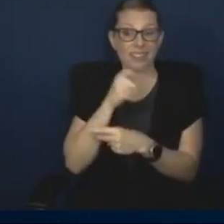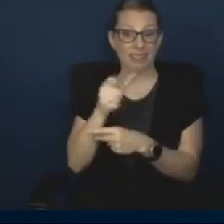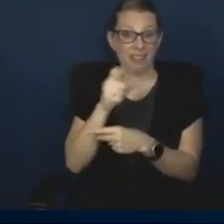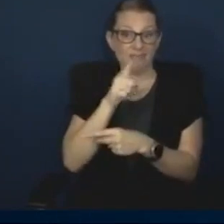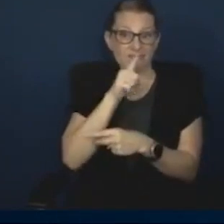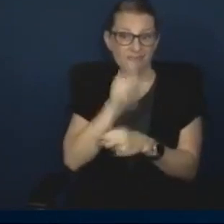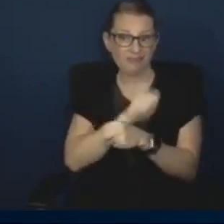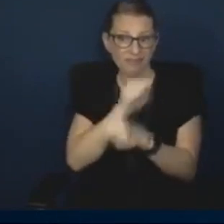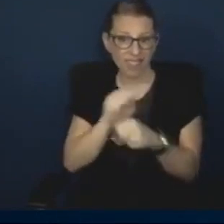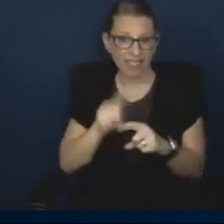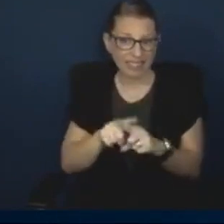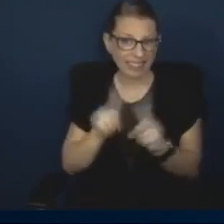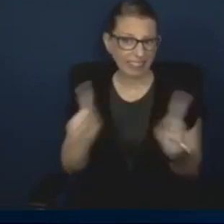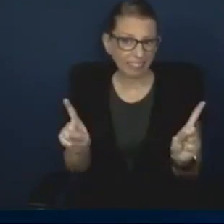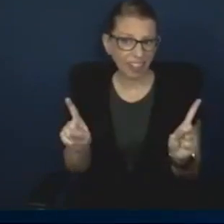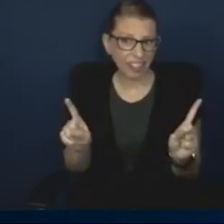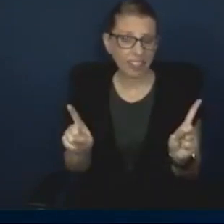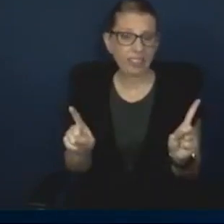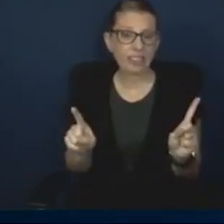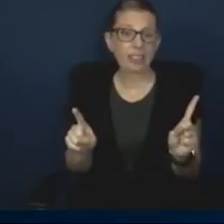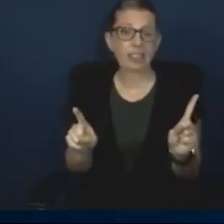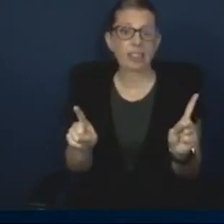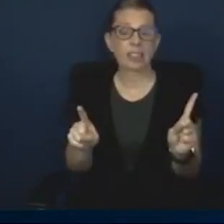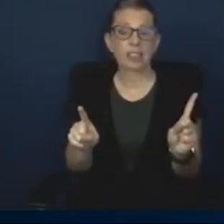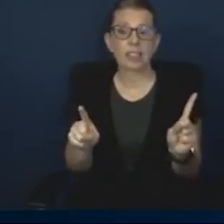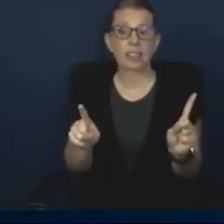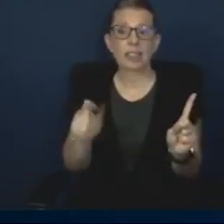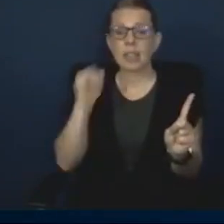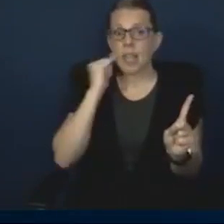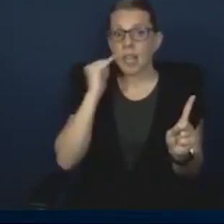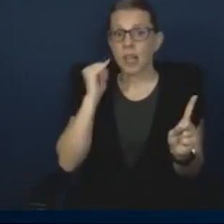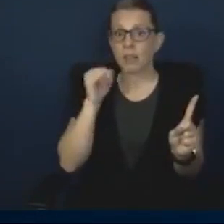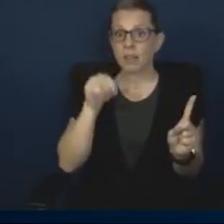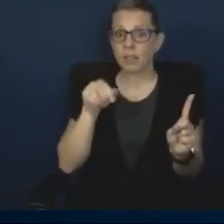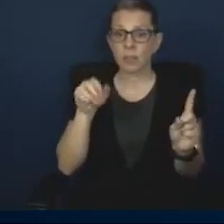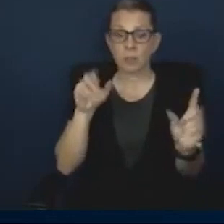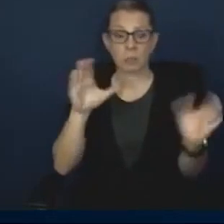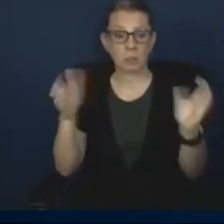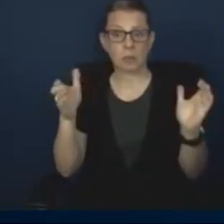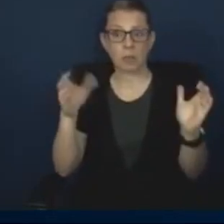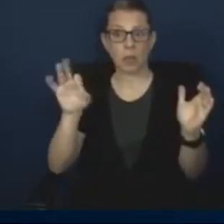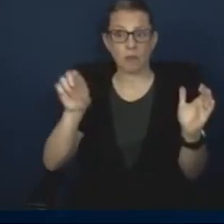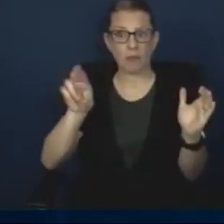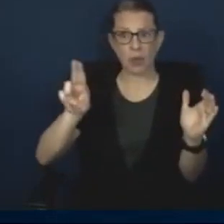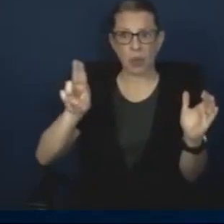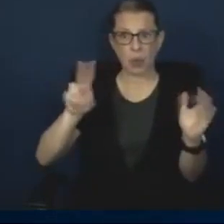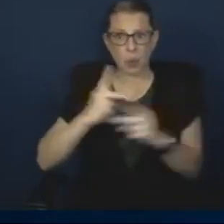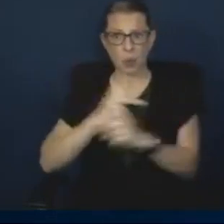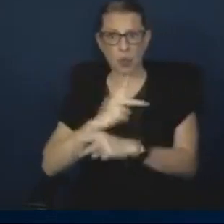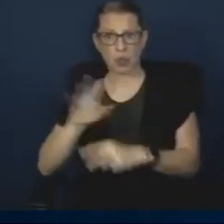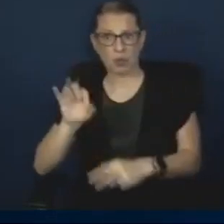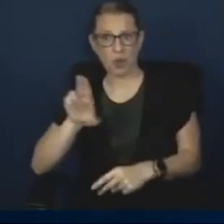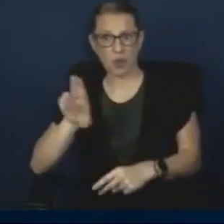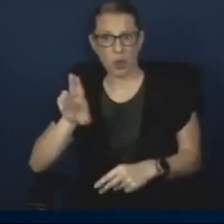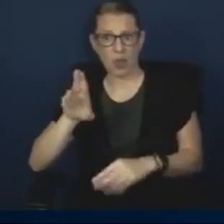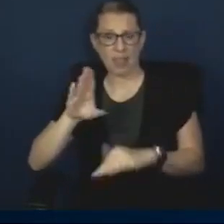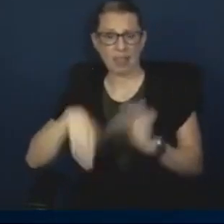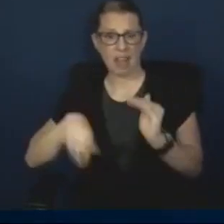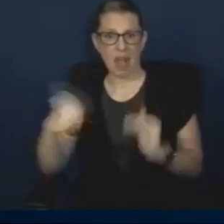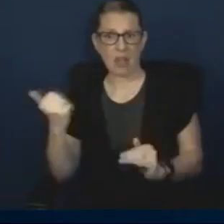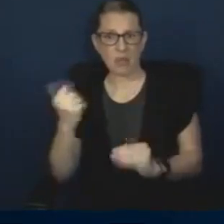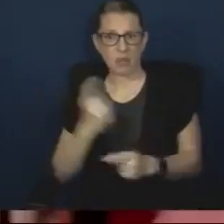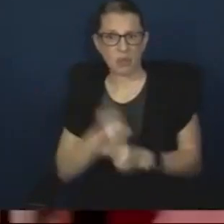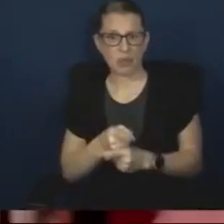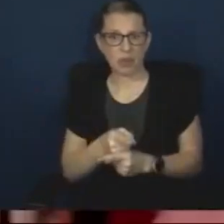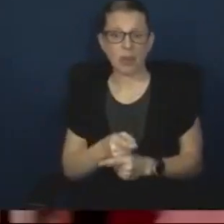And if you look at the virus similarly to the flu, aren't there worse flu variants than others?